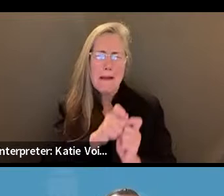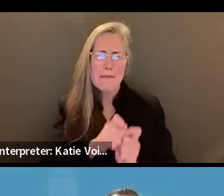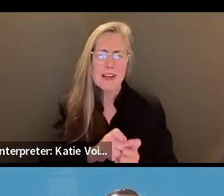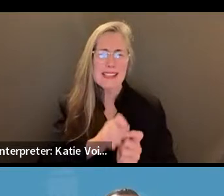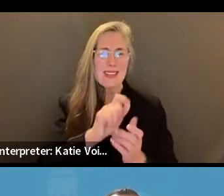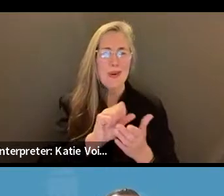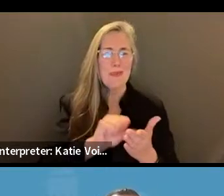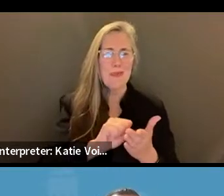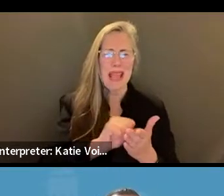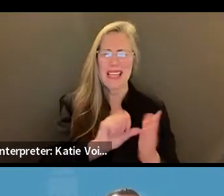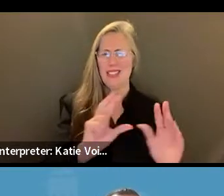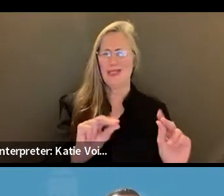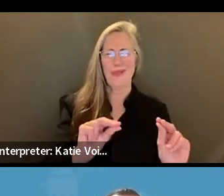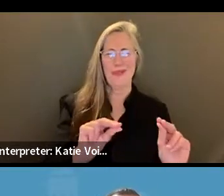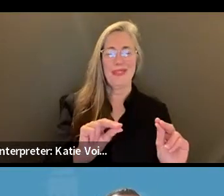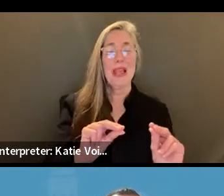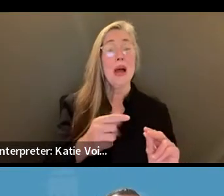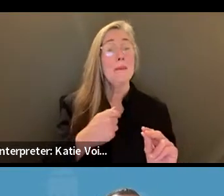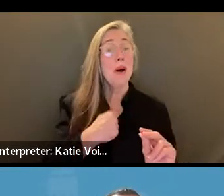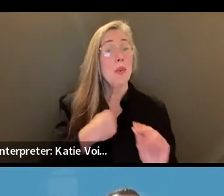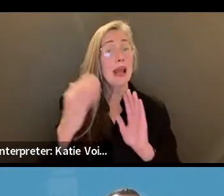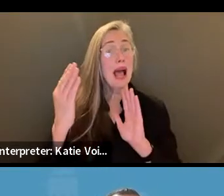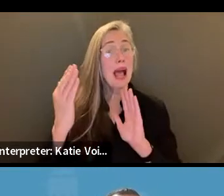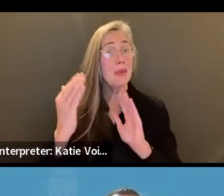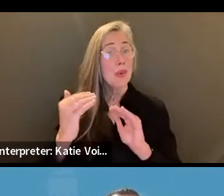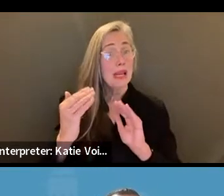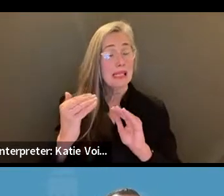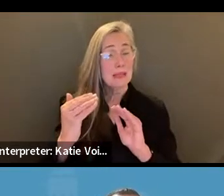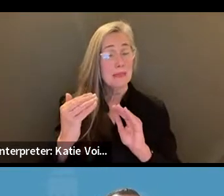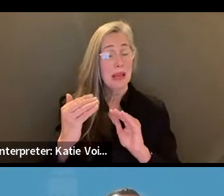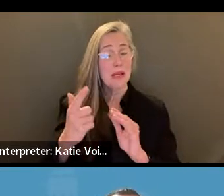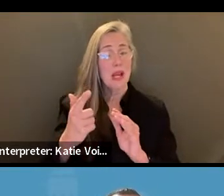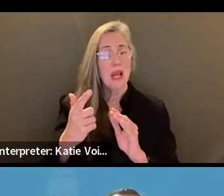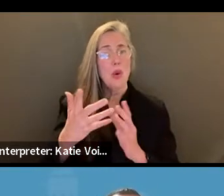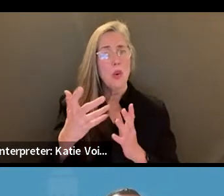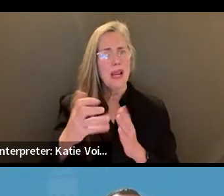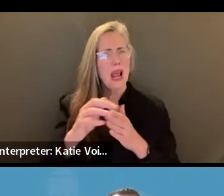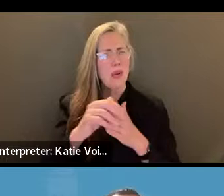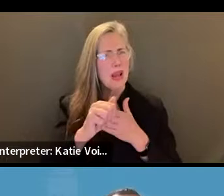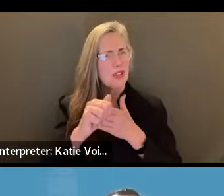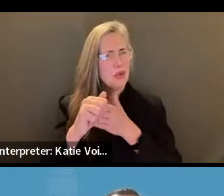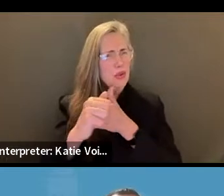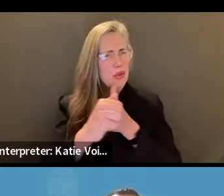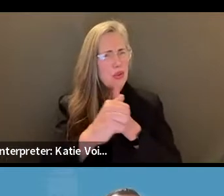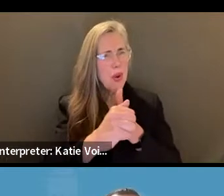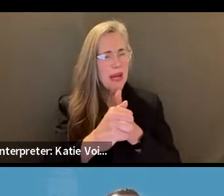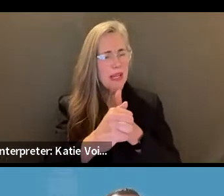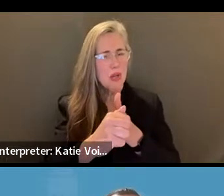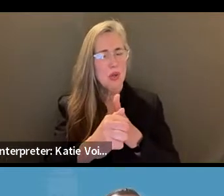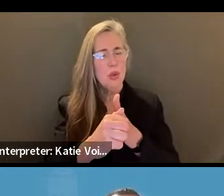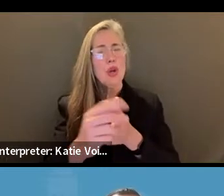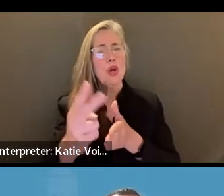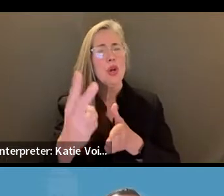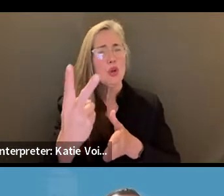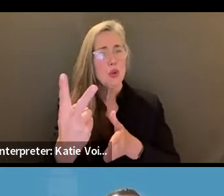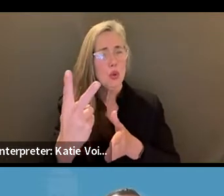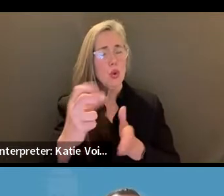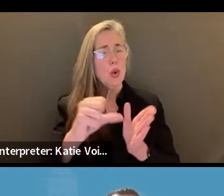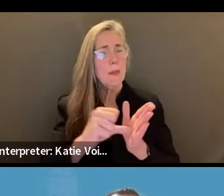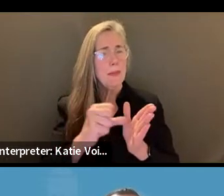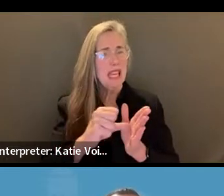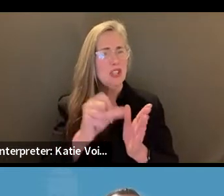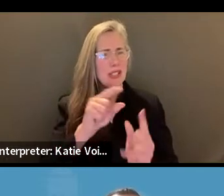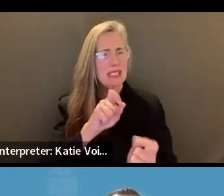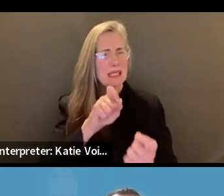my perspective, what I would expect, and it's been where I want to direct the governing board, is to 2 specific pages within the audit